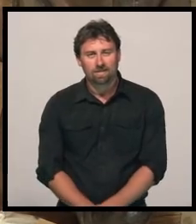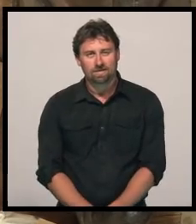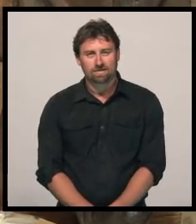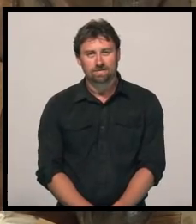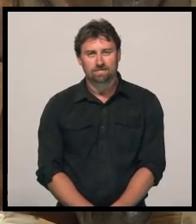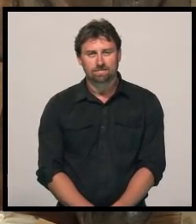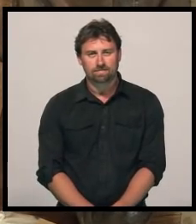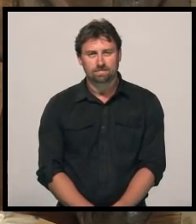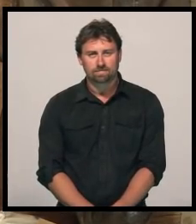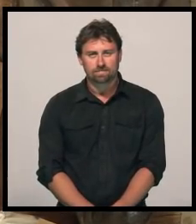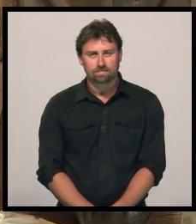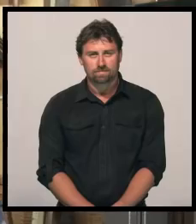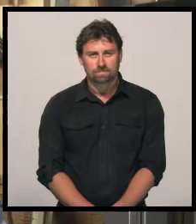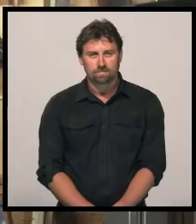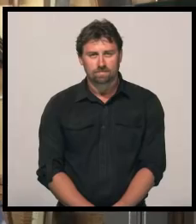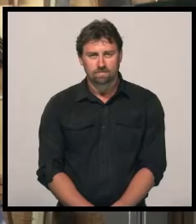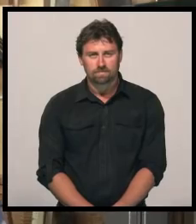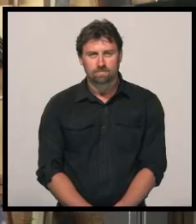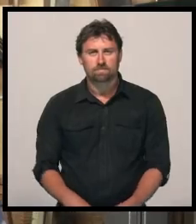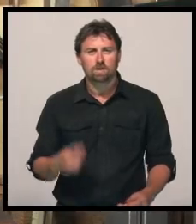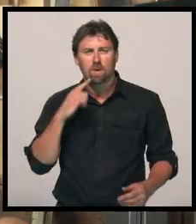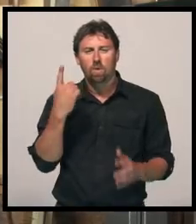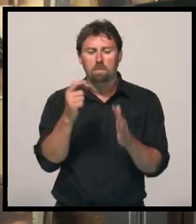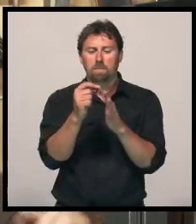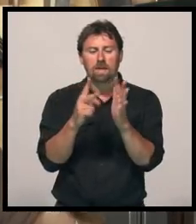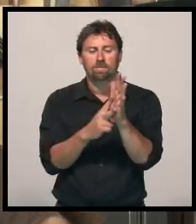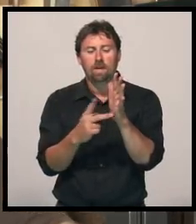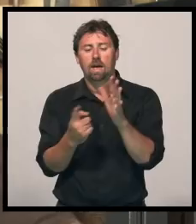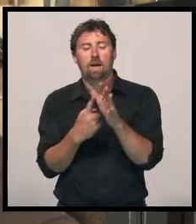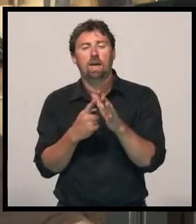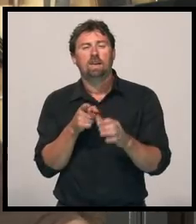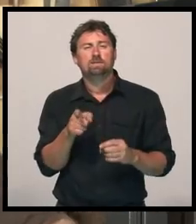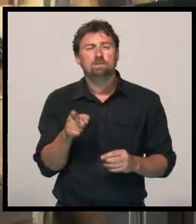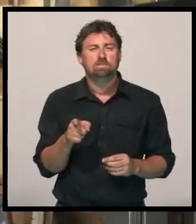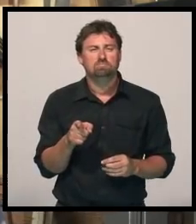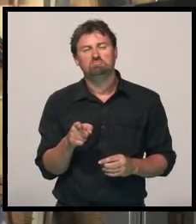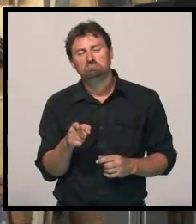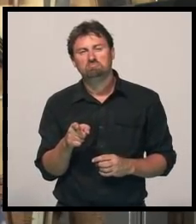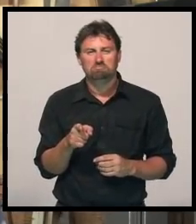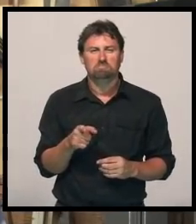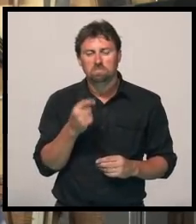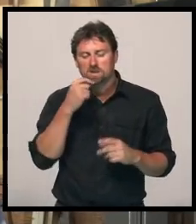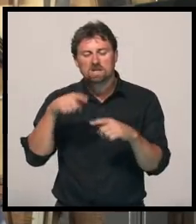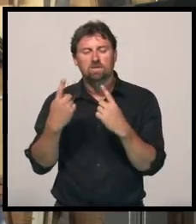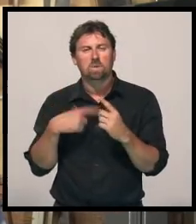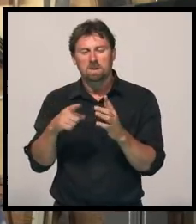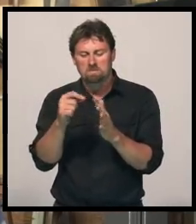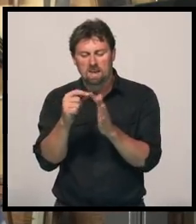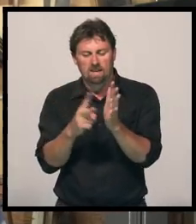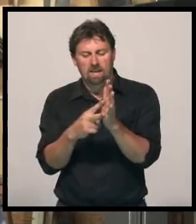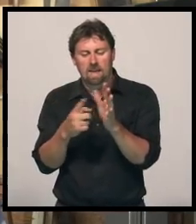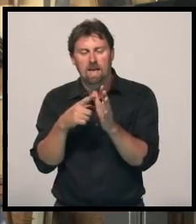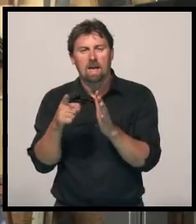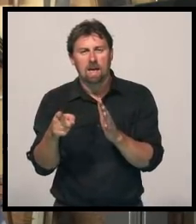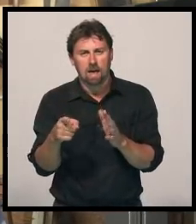Doesn't matter if you get glue on the top. If you're using PVA, sometimes it's a little bit different because PVA is